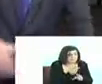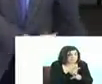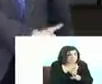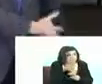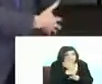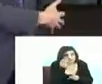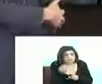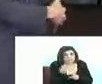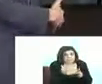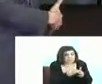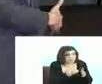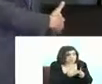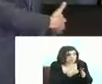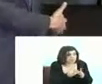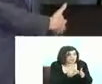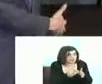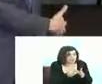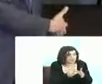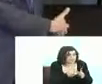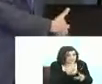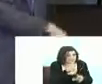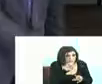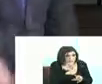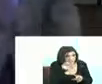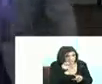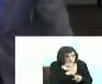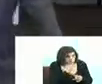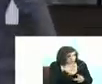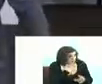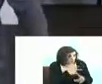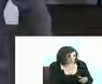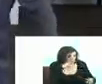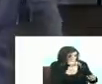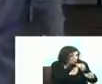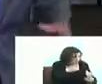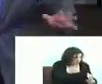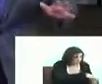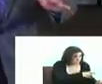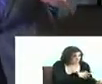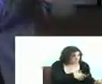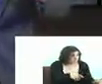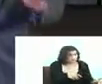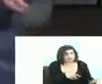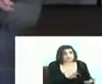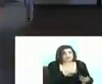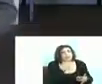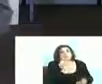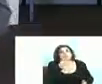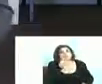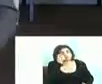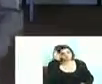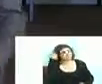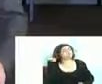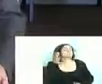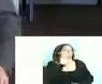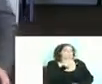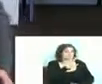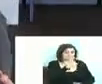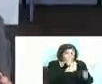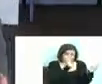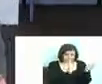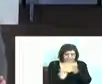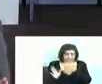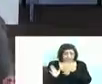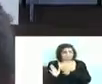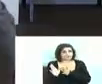the corner where the little drain is. And eventually I adapt my tactics. And I start to